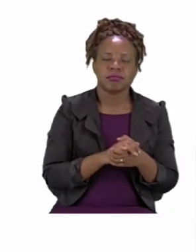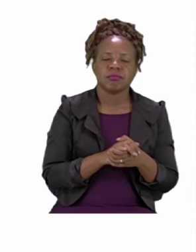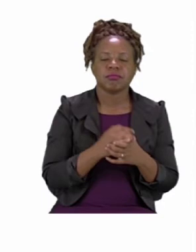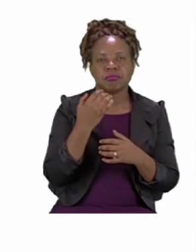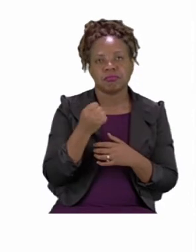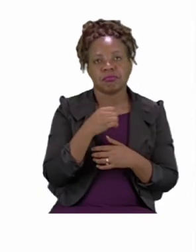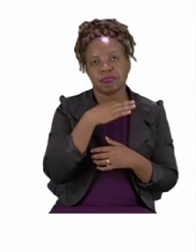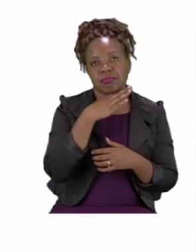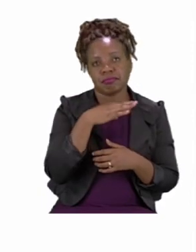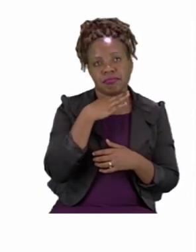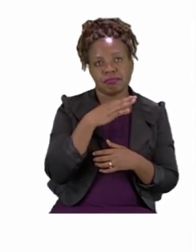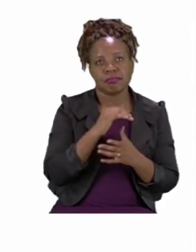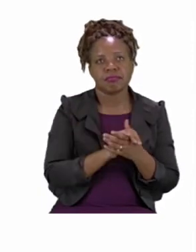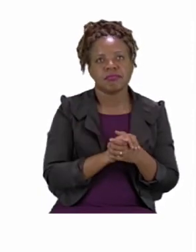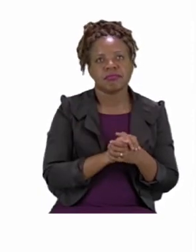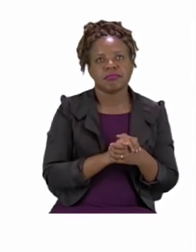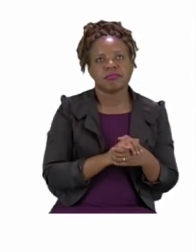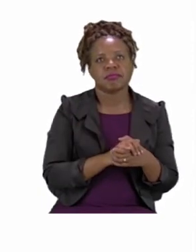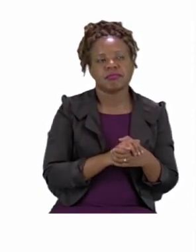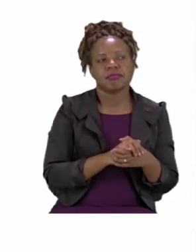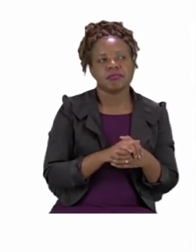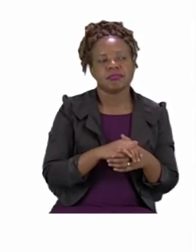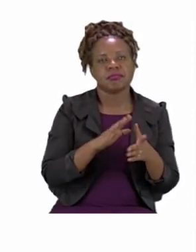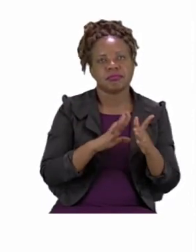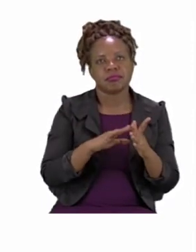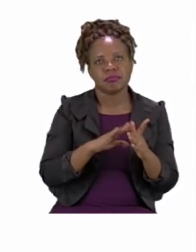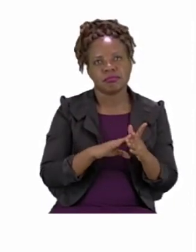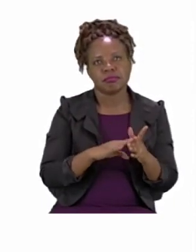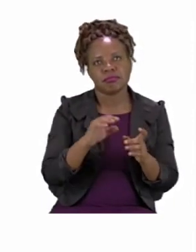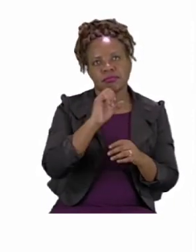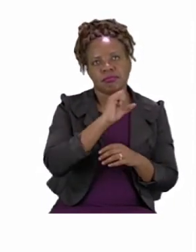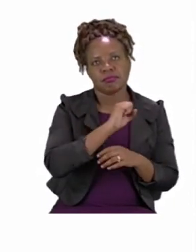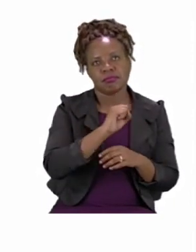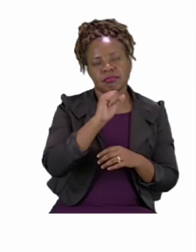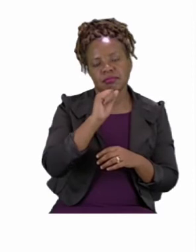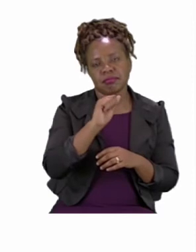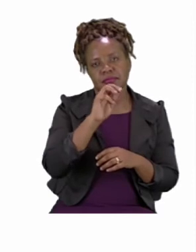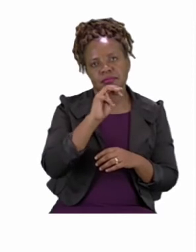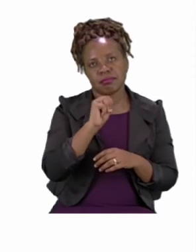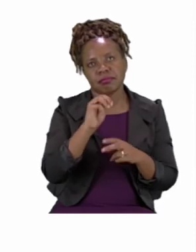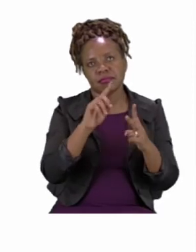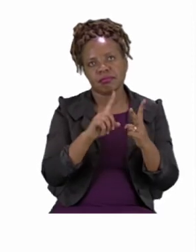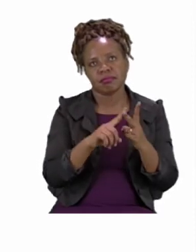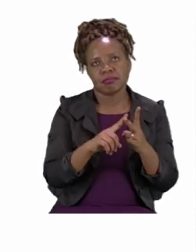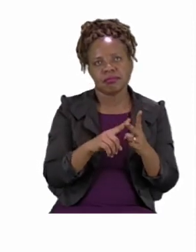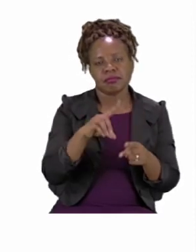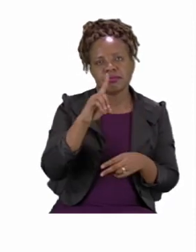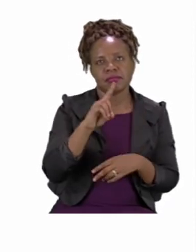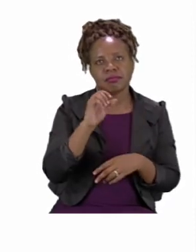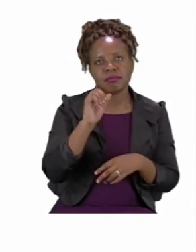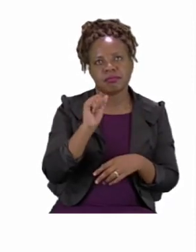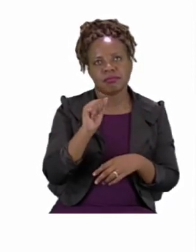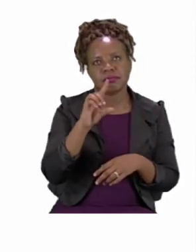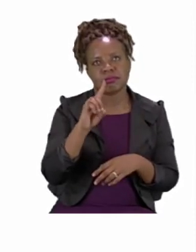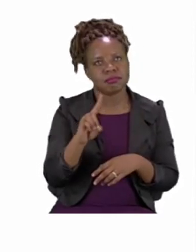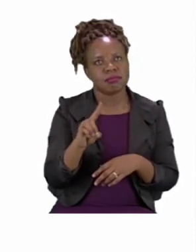story of Sam and Dad. Now, this story is very simple, boys and girls, and I'd